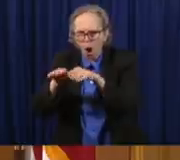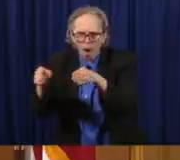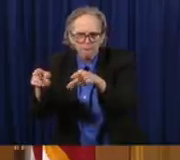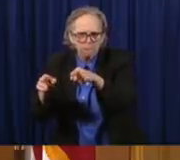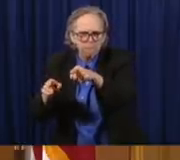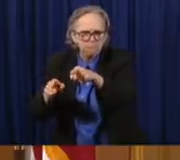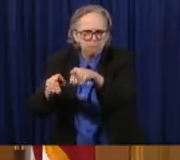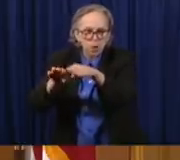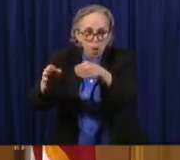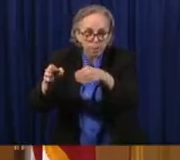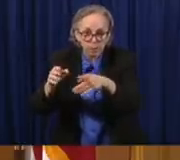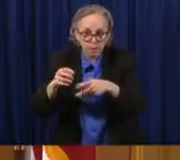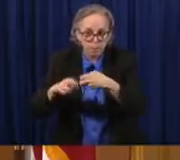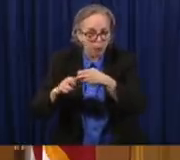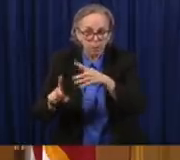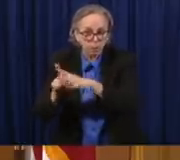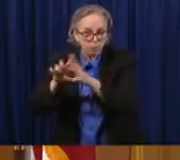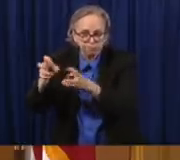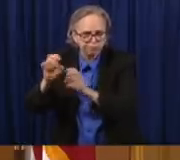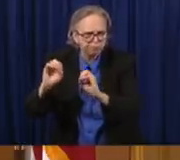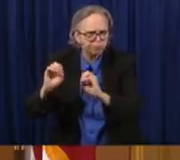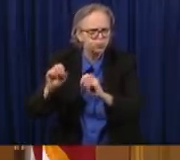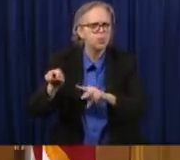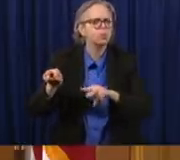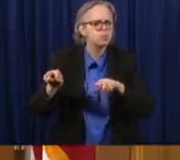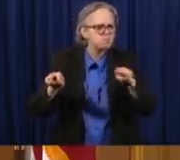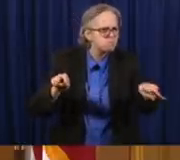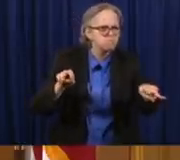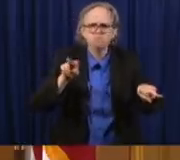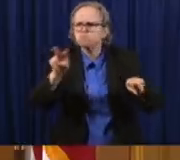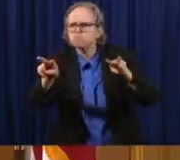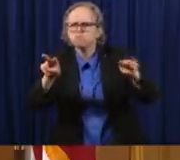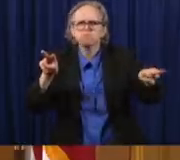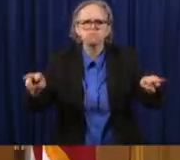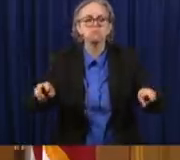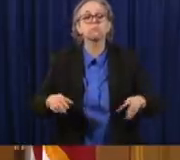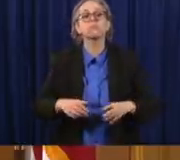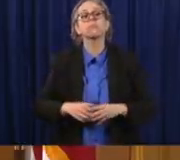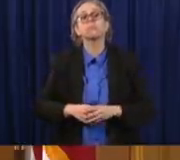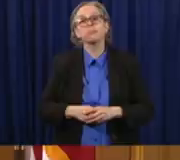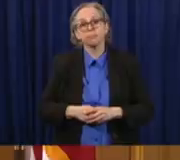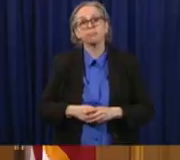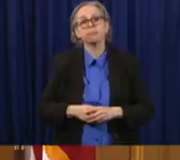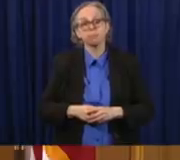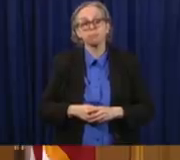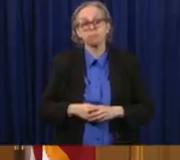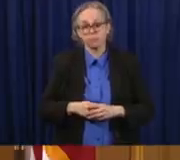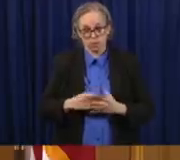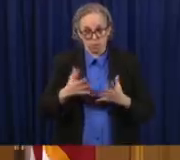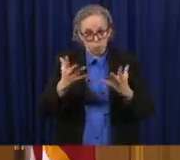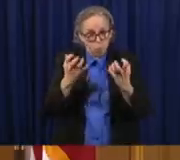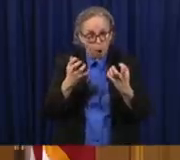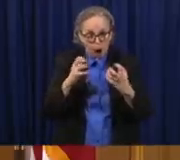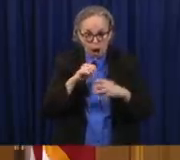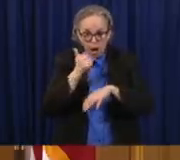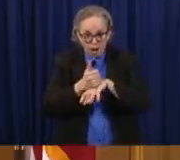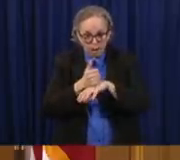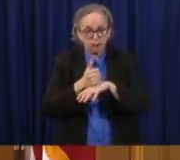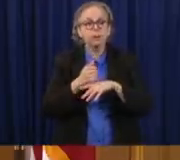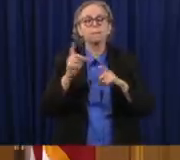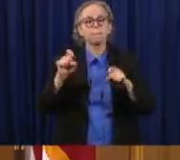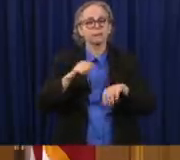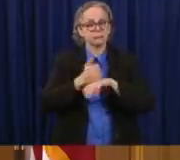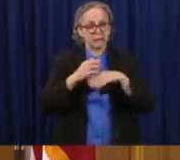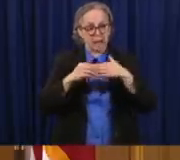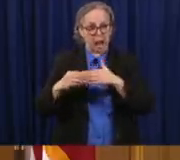But we'll do this with companies where we have been able to put together the guidelines and companies that we think can start